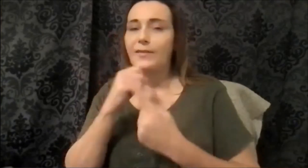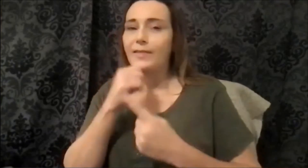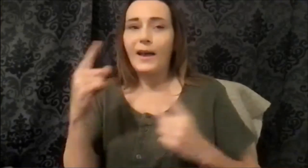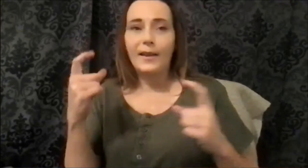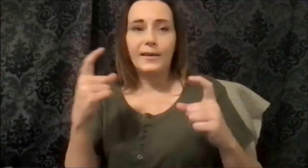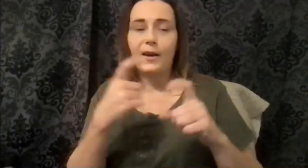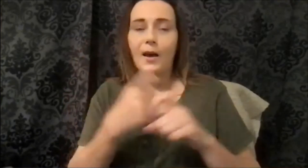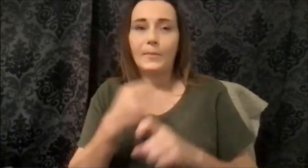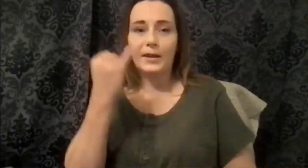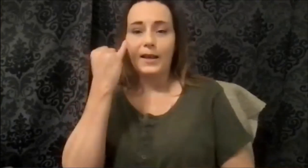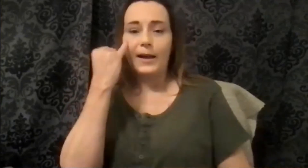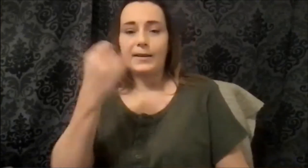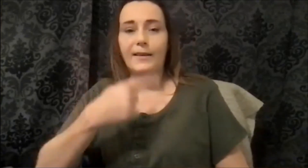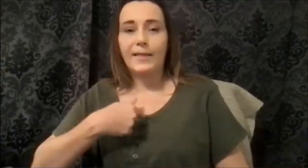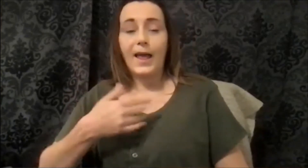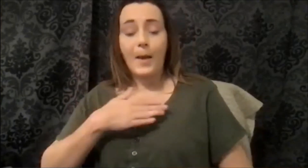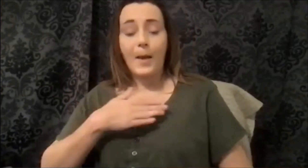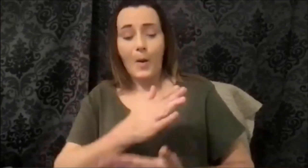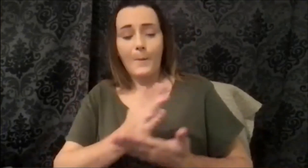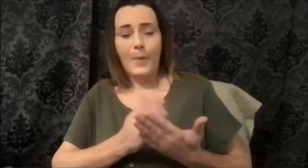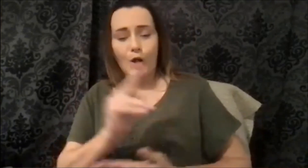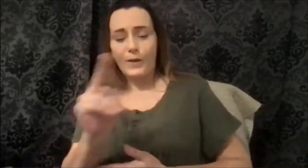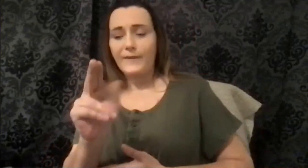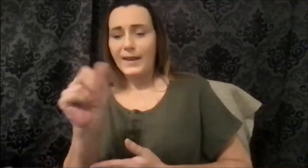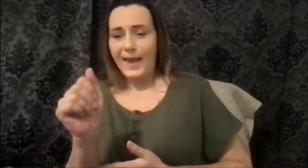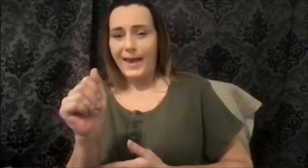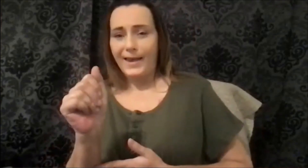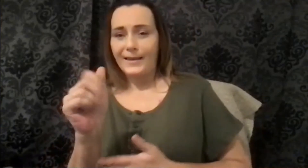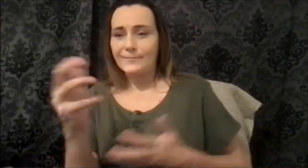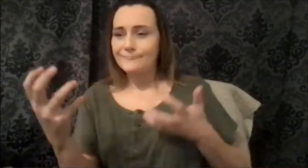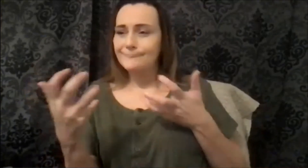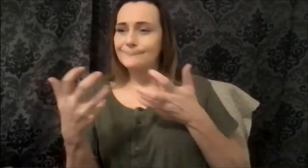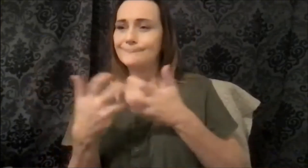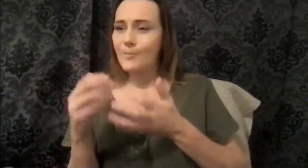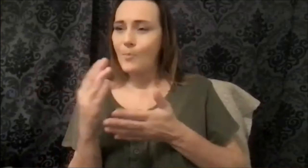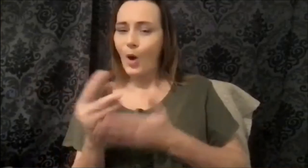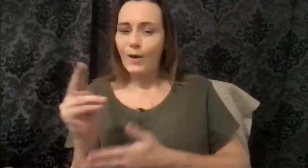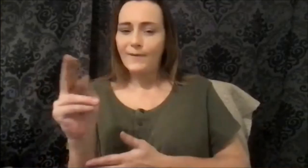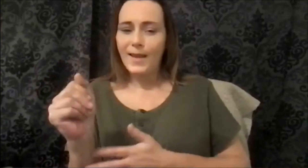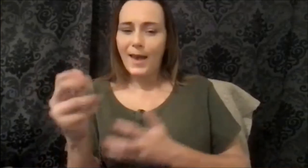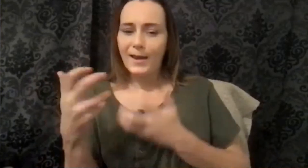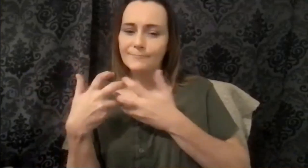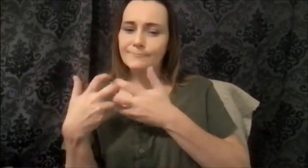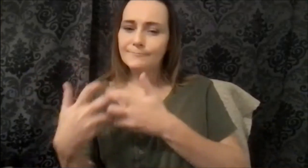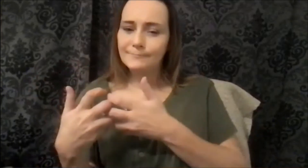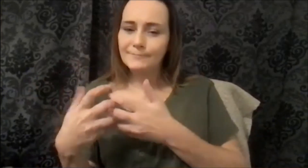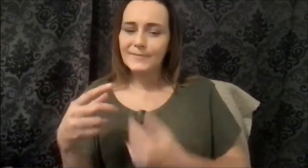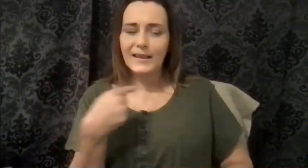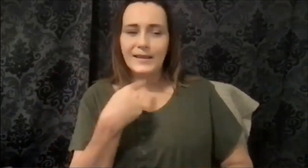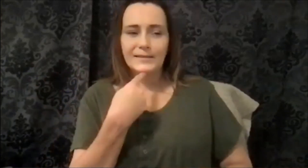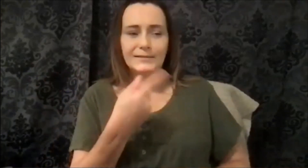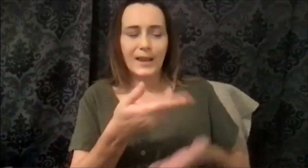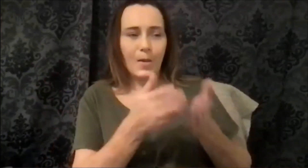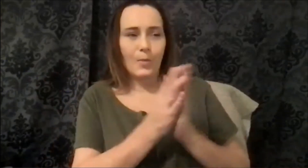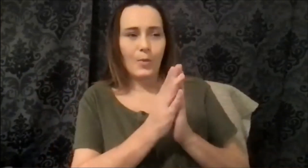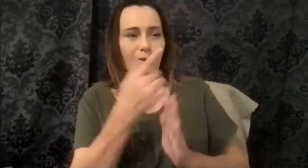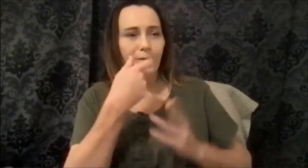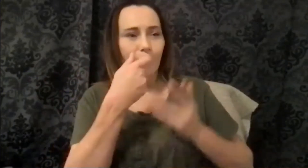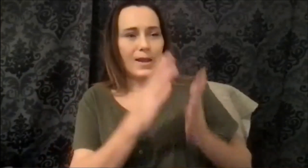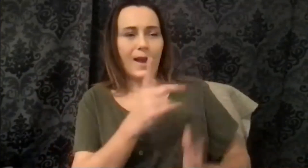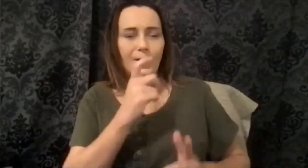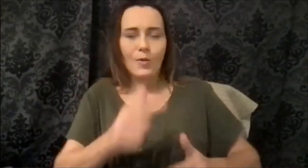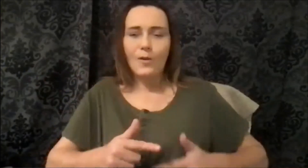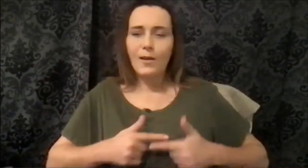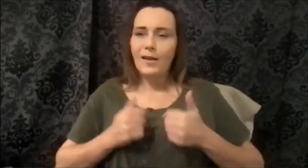of NA, just as NA is a part of me. I'll say a prayer for an addict who lives thousands of